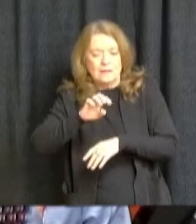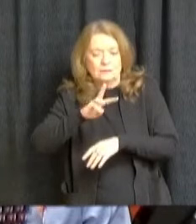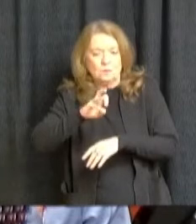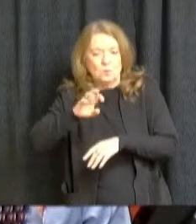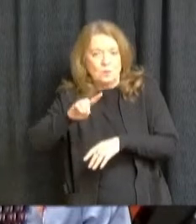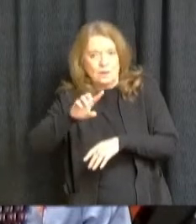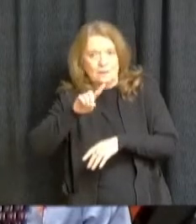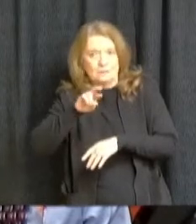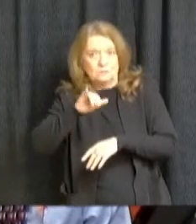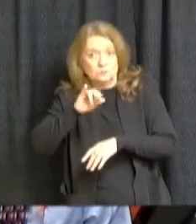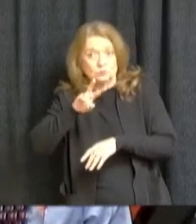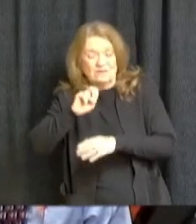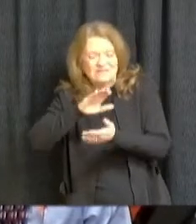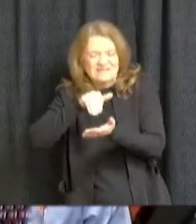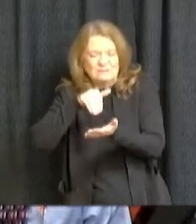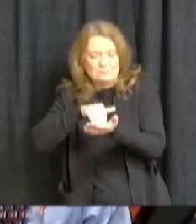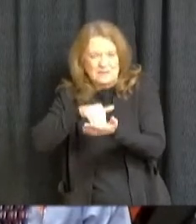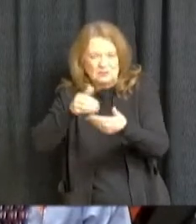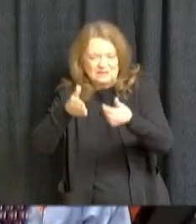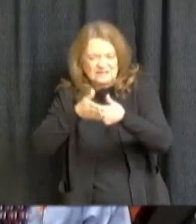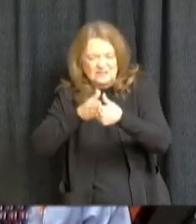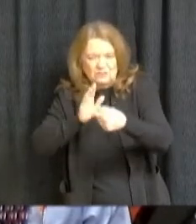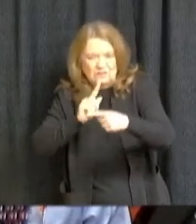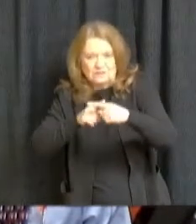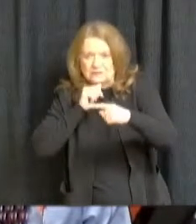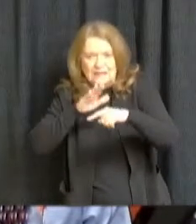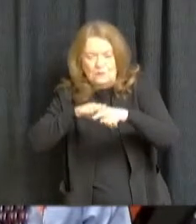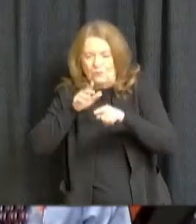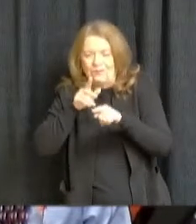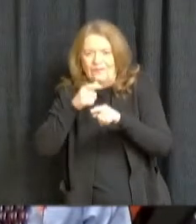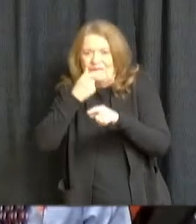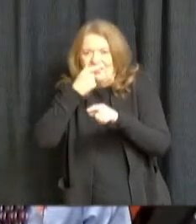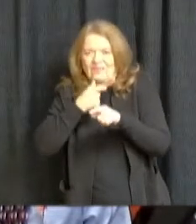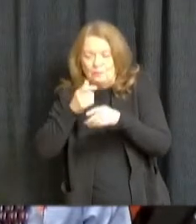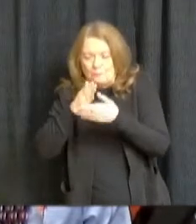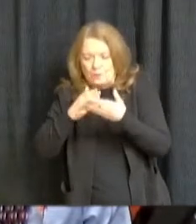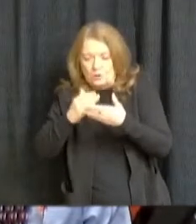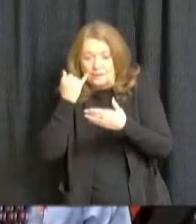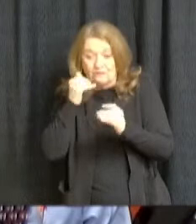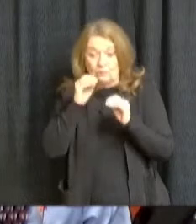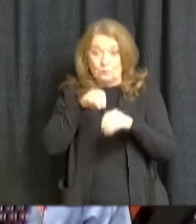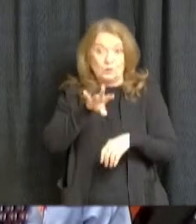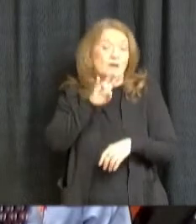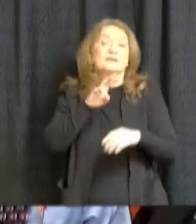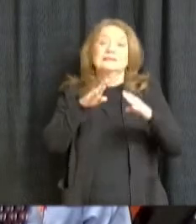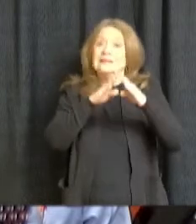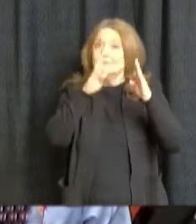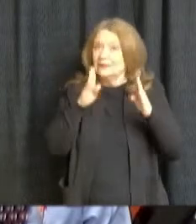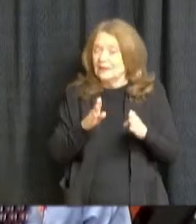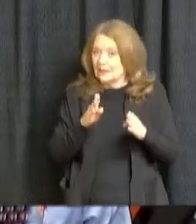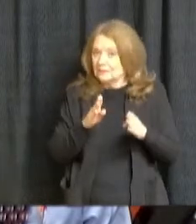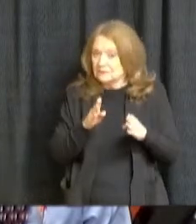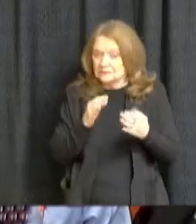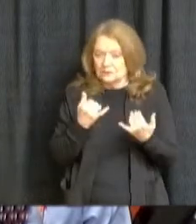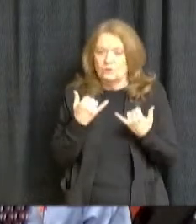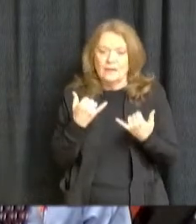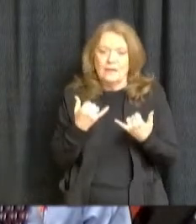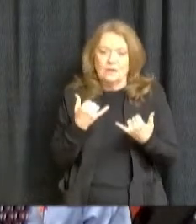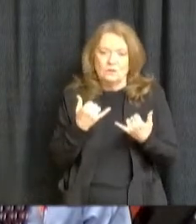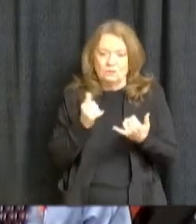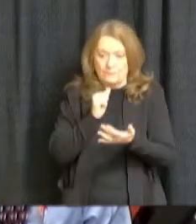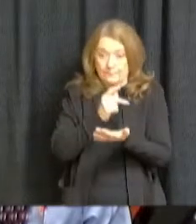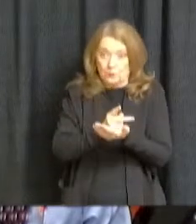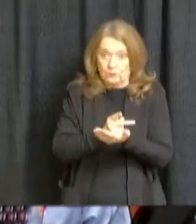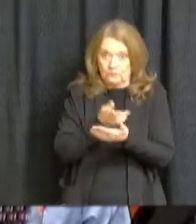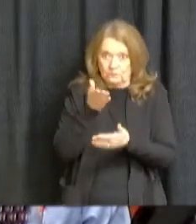in the middle up there by the intersection. It's not on the thin part. If we put our 7 houses that are now